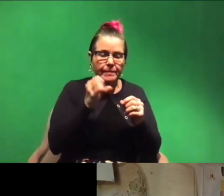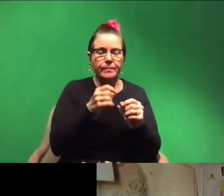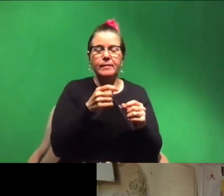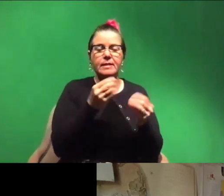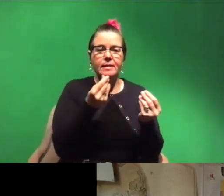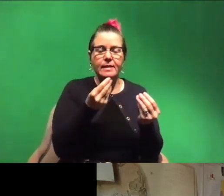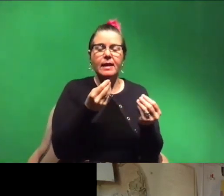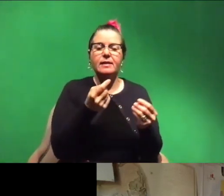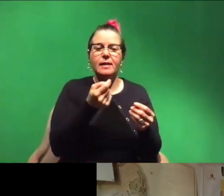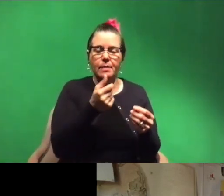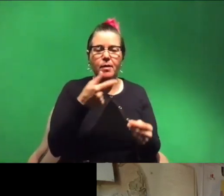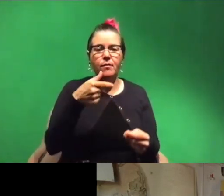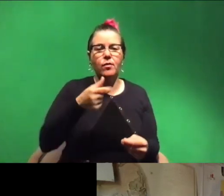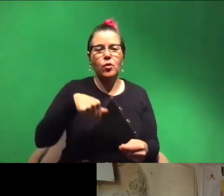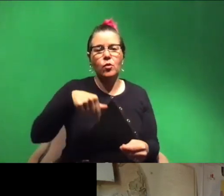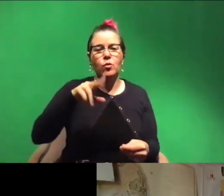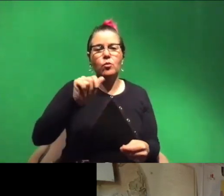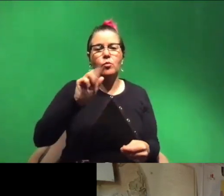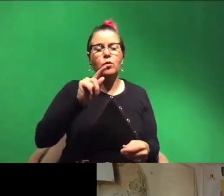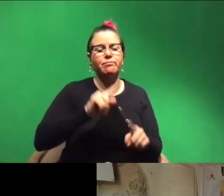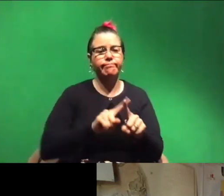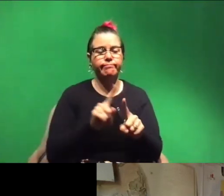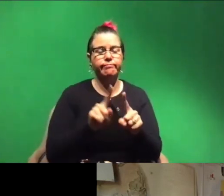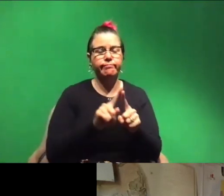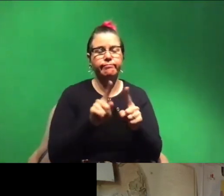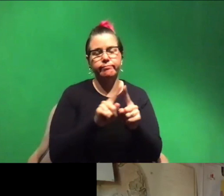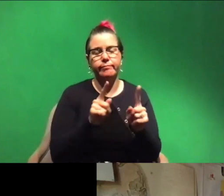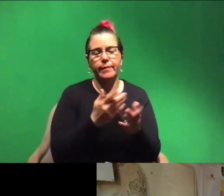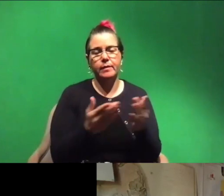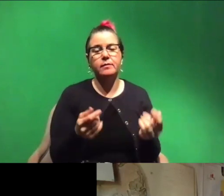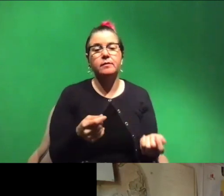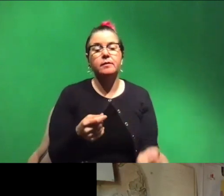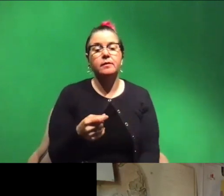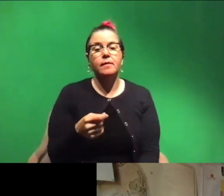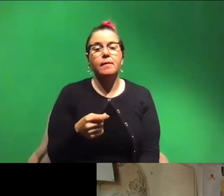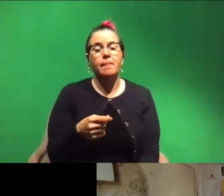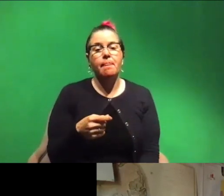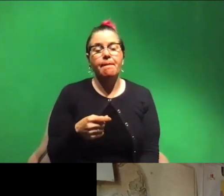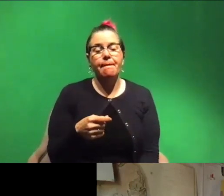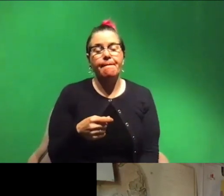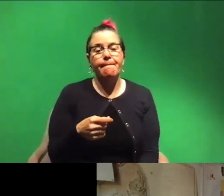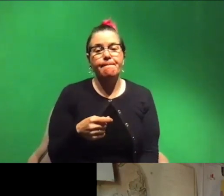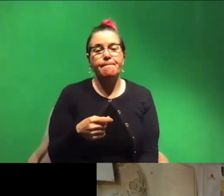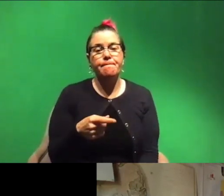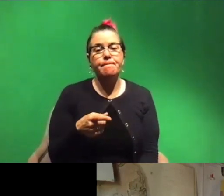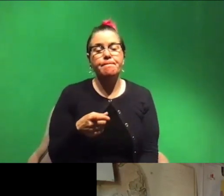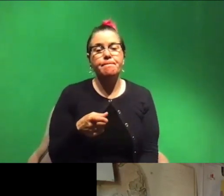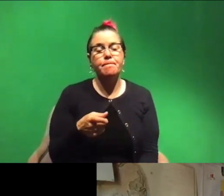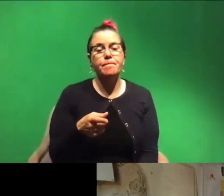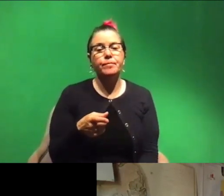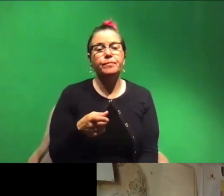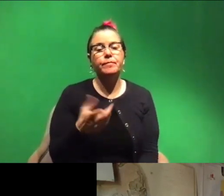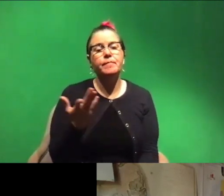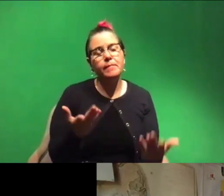that has been through all sorts of different things. And the reason you get something, you might